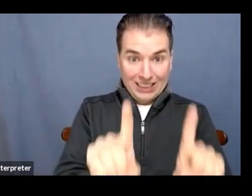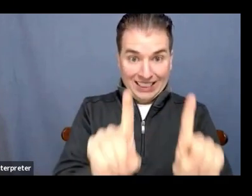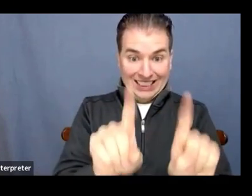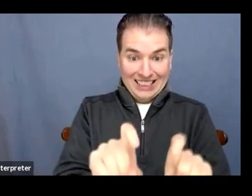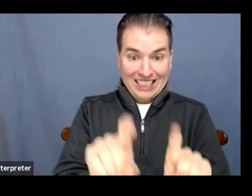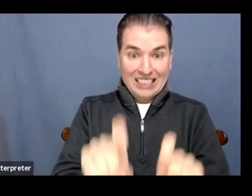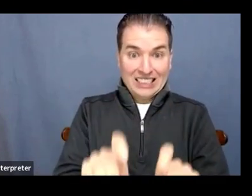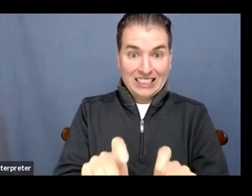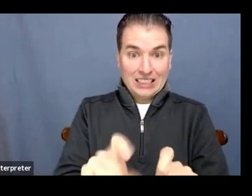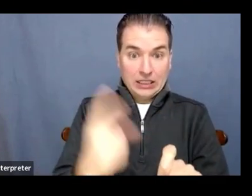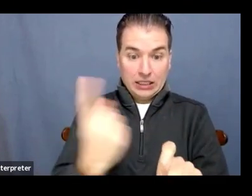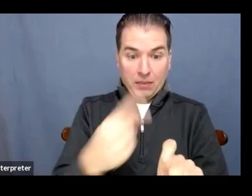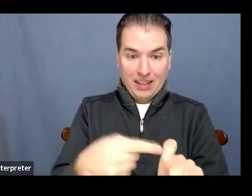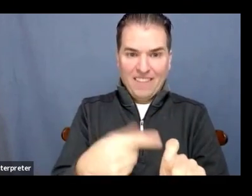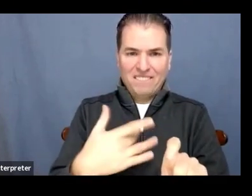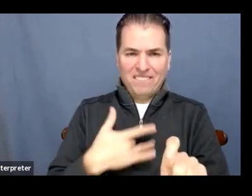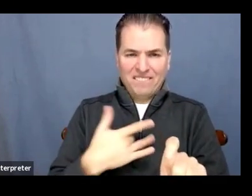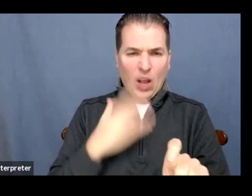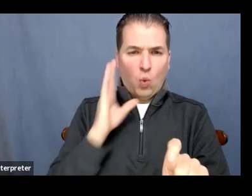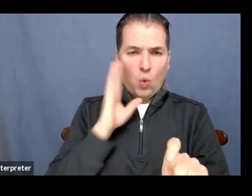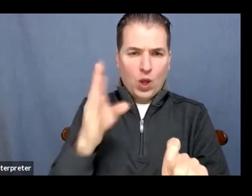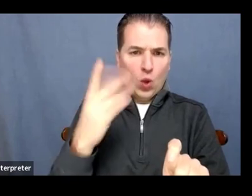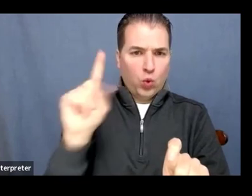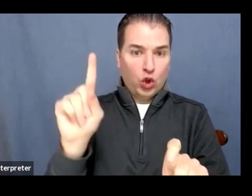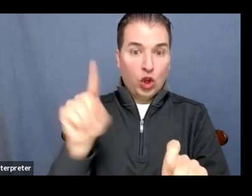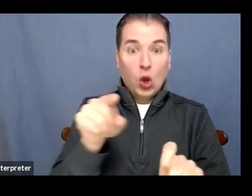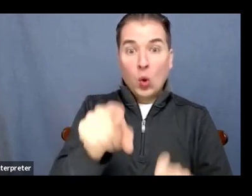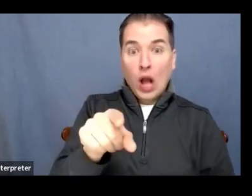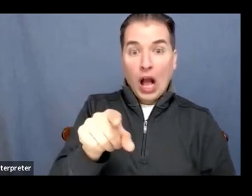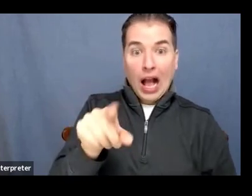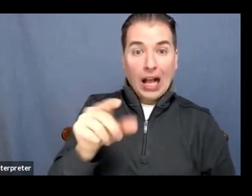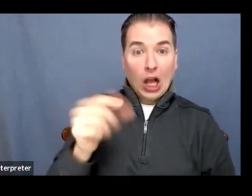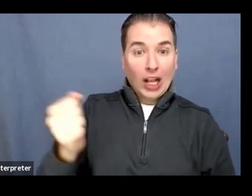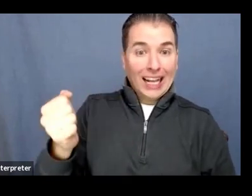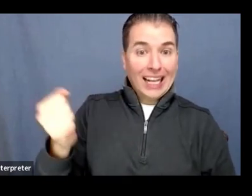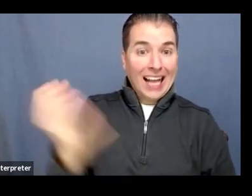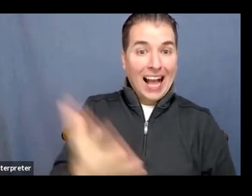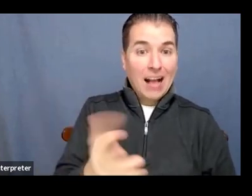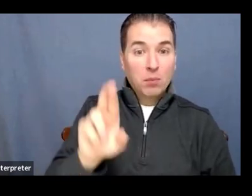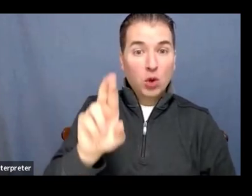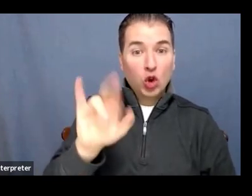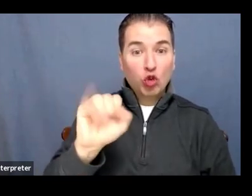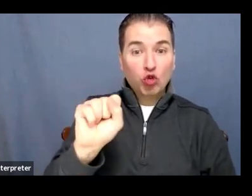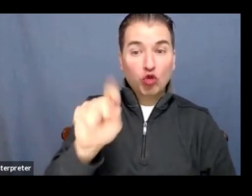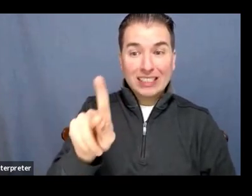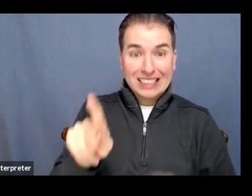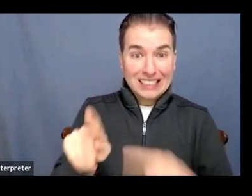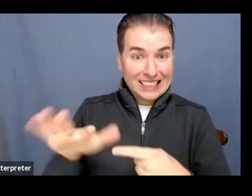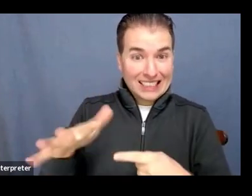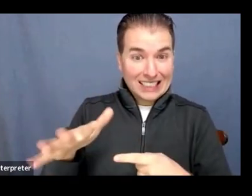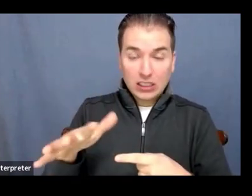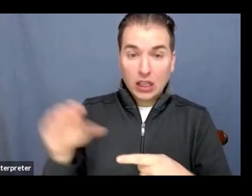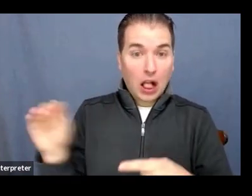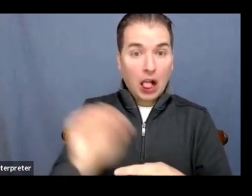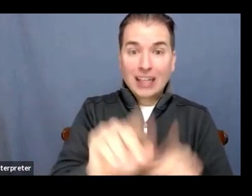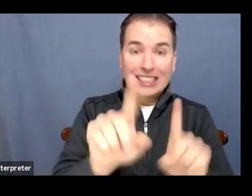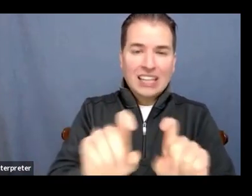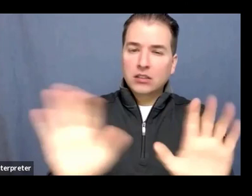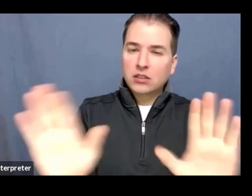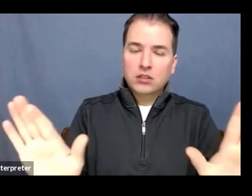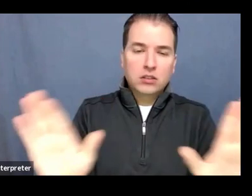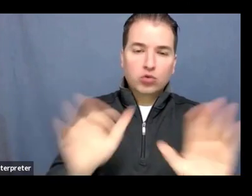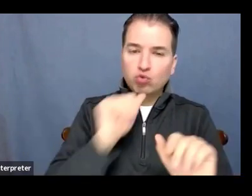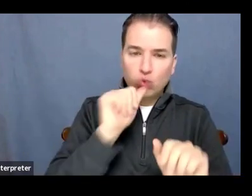You don't want to try things that don't seem to have a likelihood of success. You know, marketing for any business is